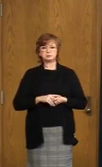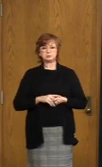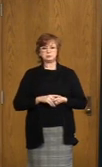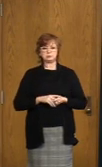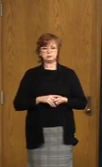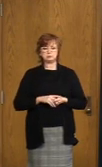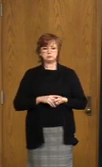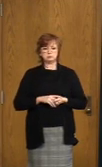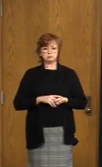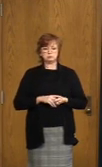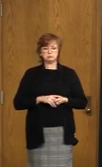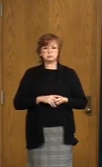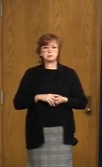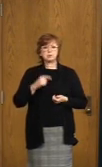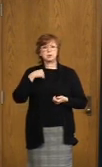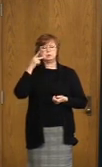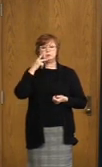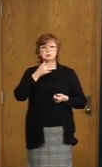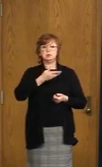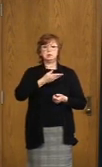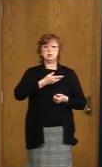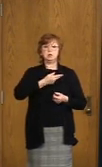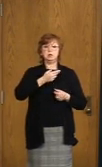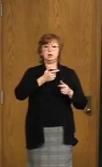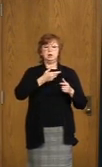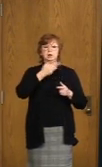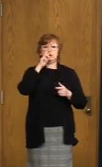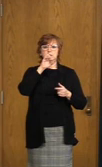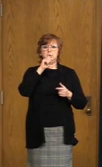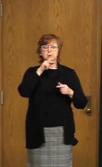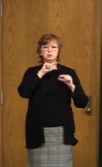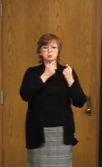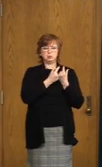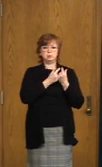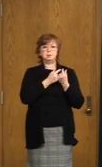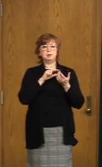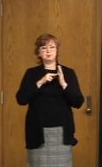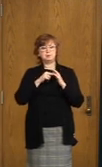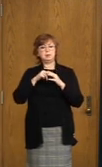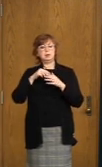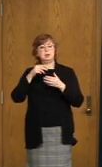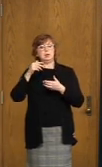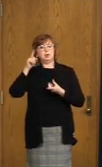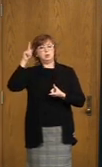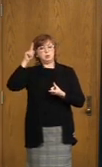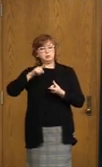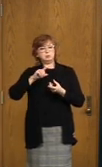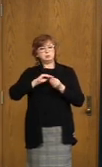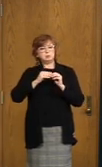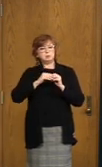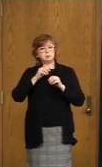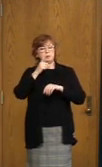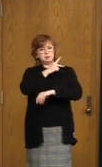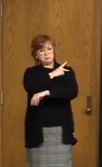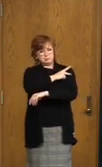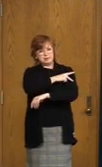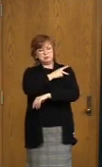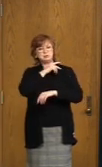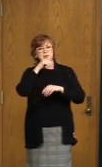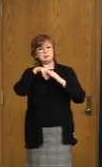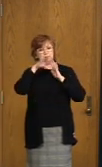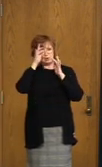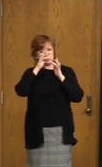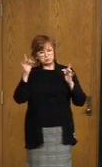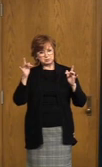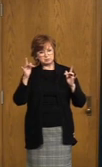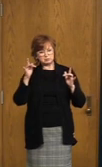vaccinate those that are at highest risk, that our hospitalizations start to decrease. And when that occurs, it would be the opportunity for